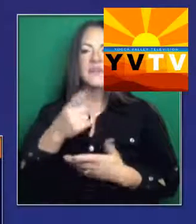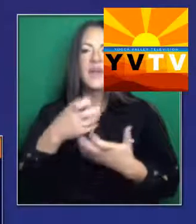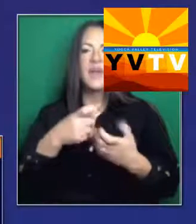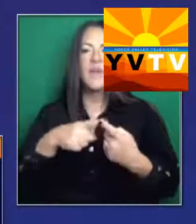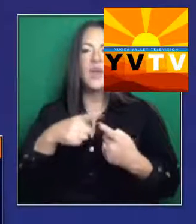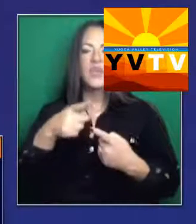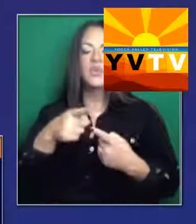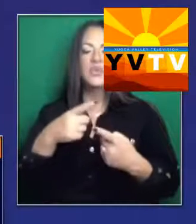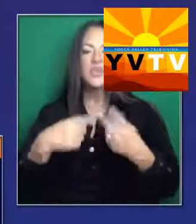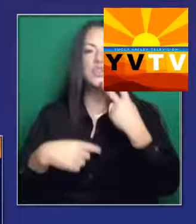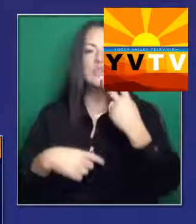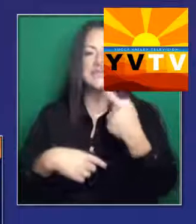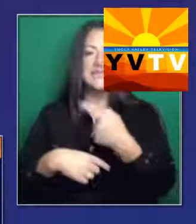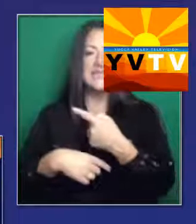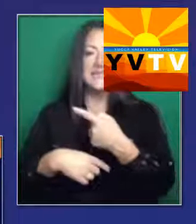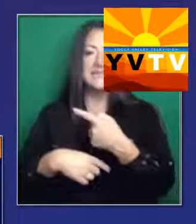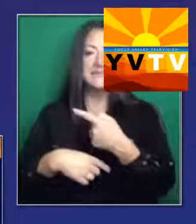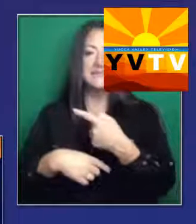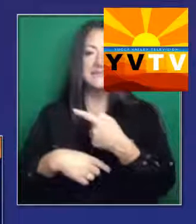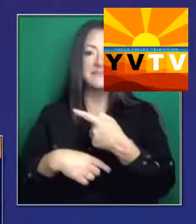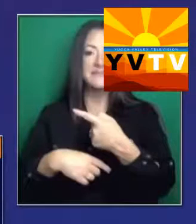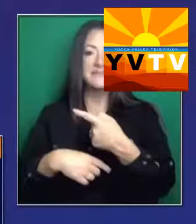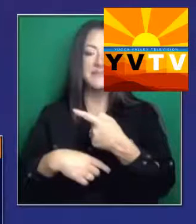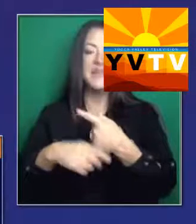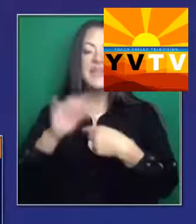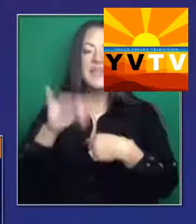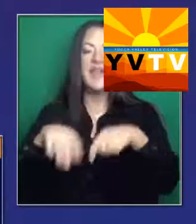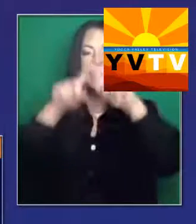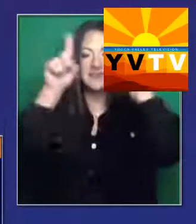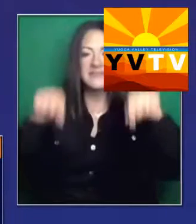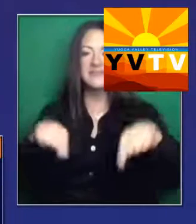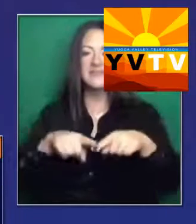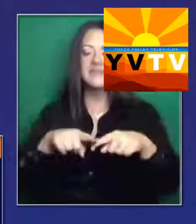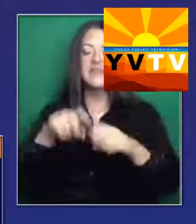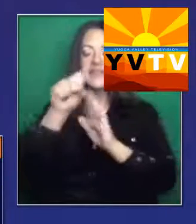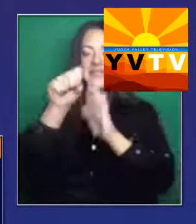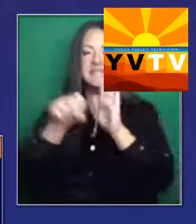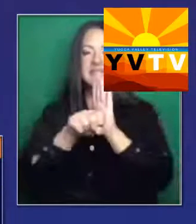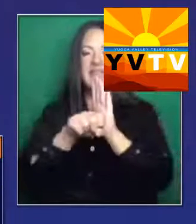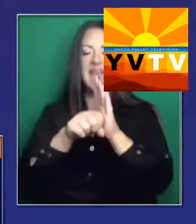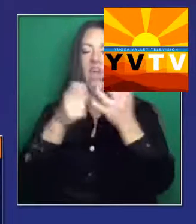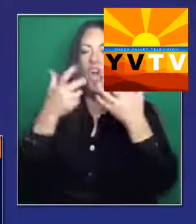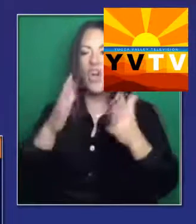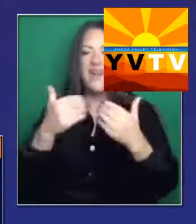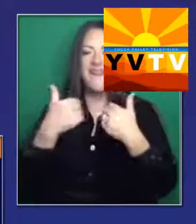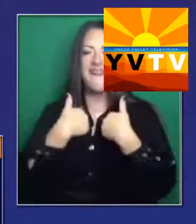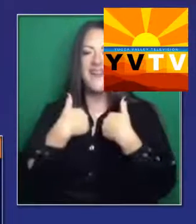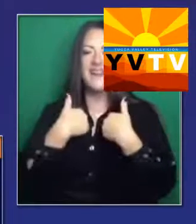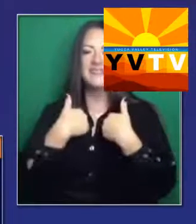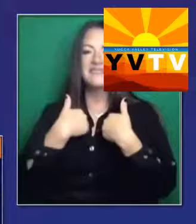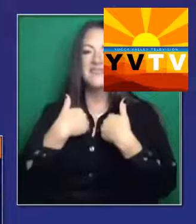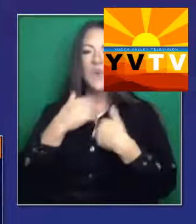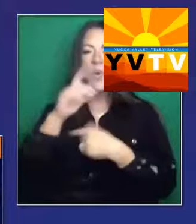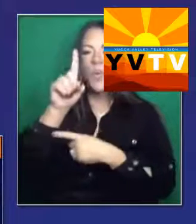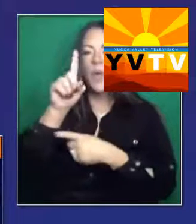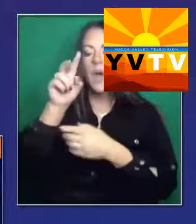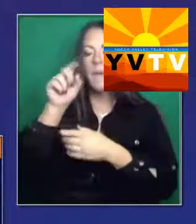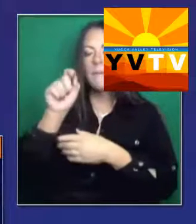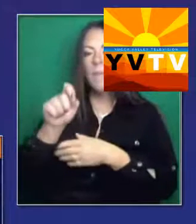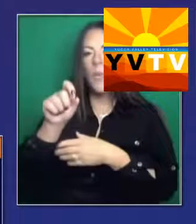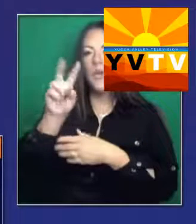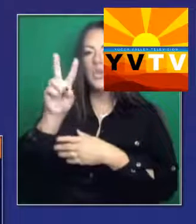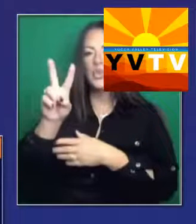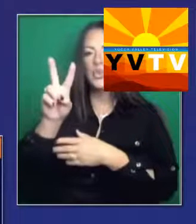of planning. So we've received, the state actually has in its possession about 1.29 million